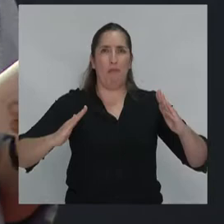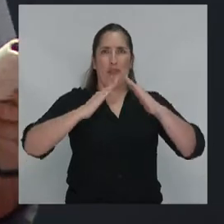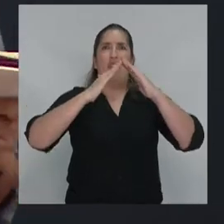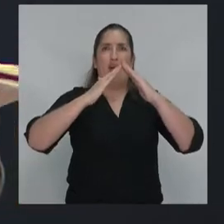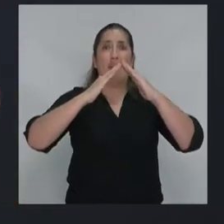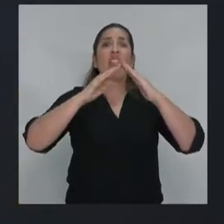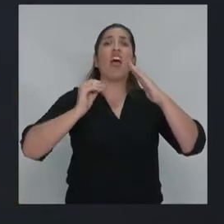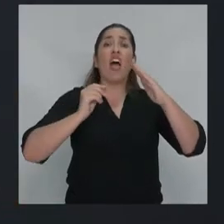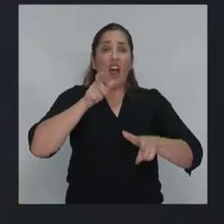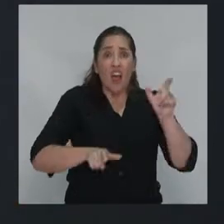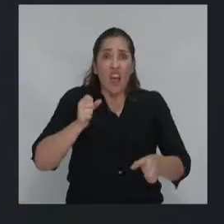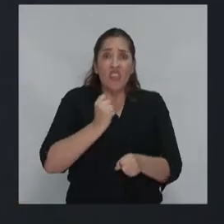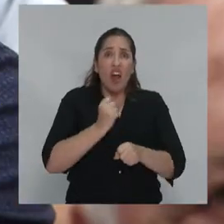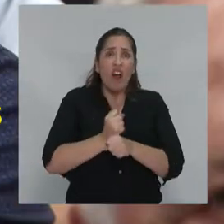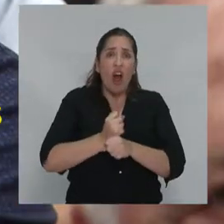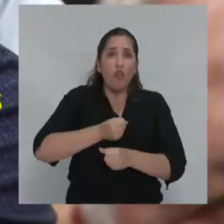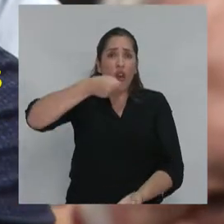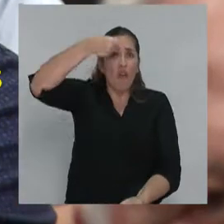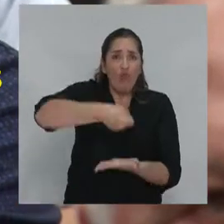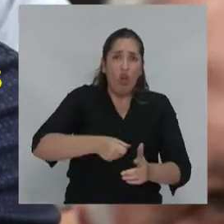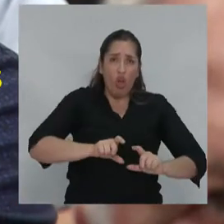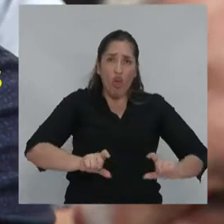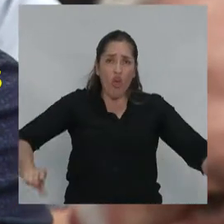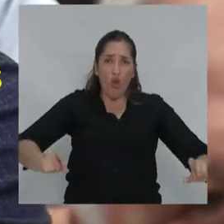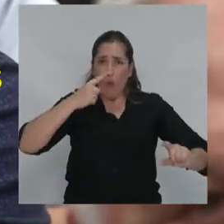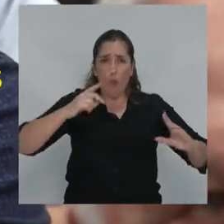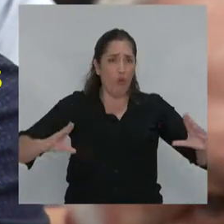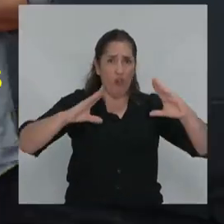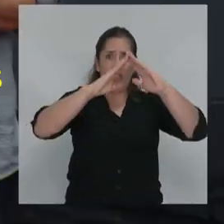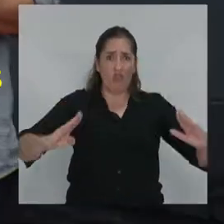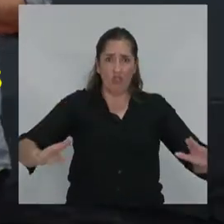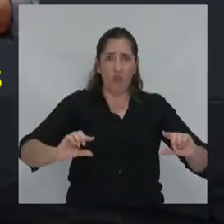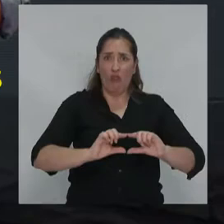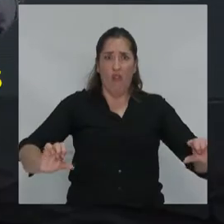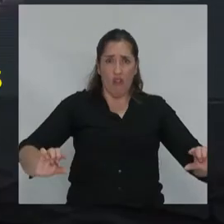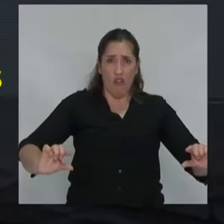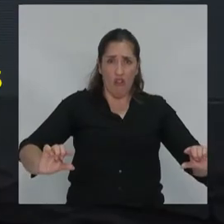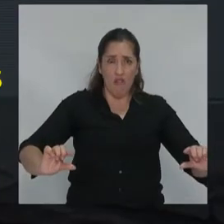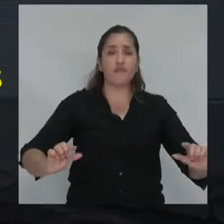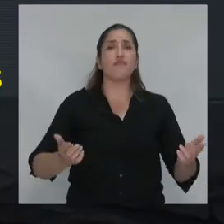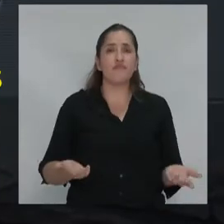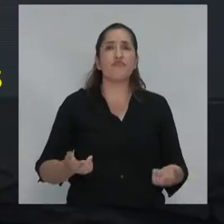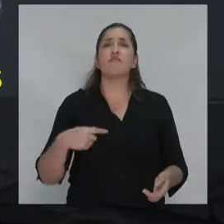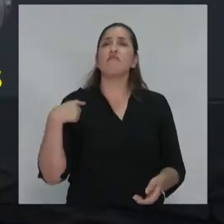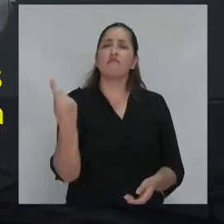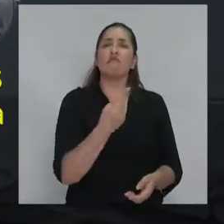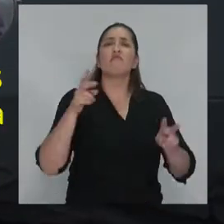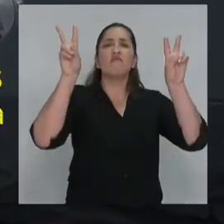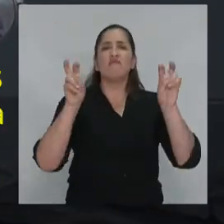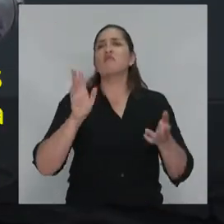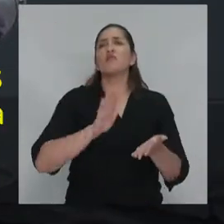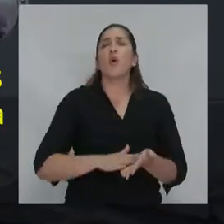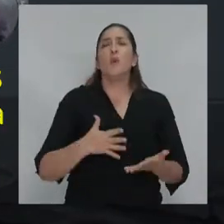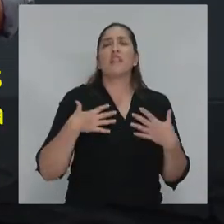democracy in the world. Number two, public health care for all. This seems like modest to some of you.